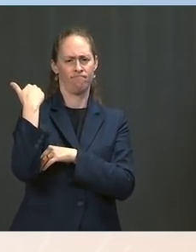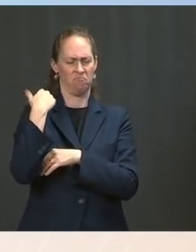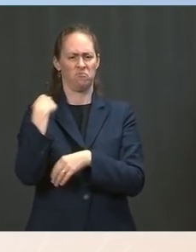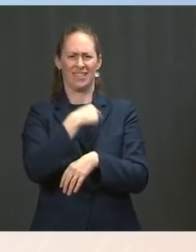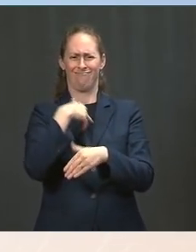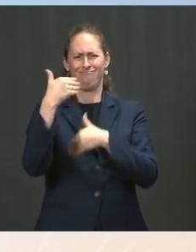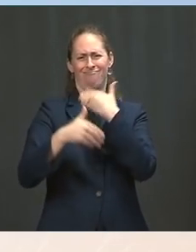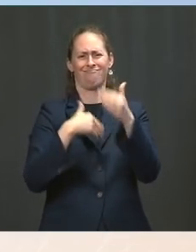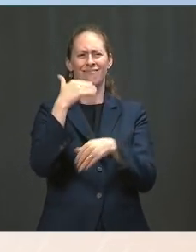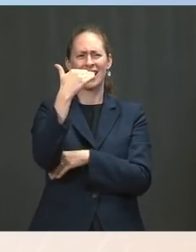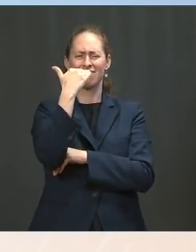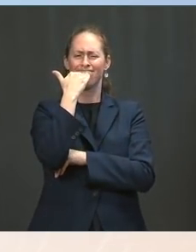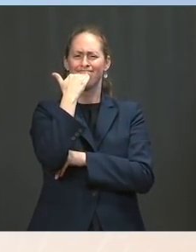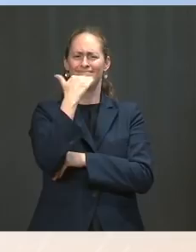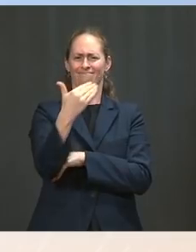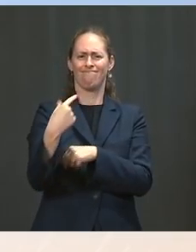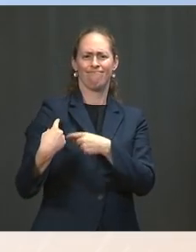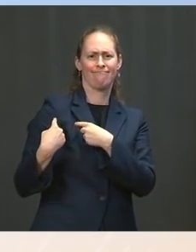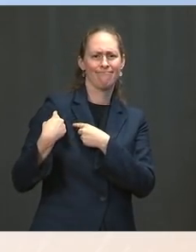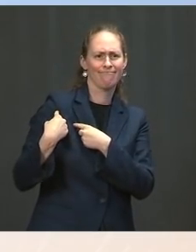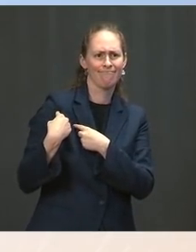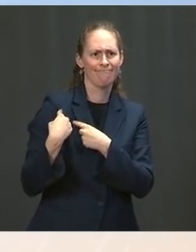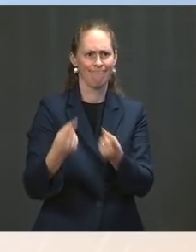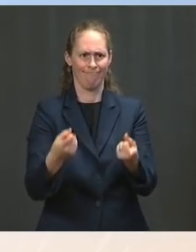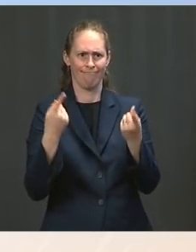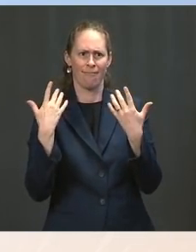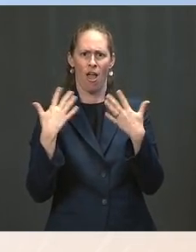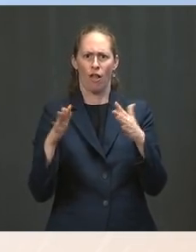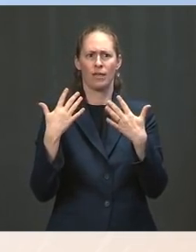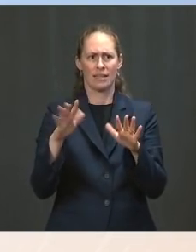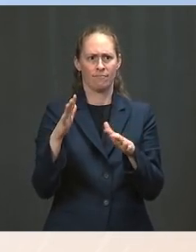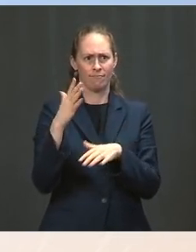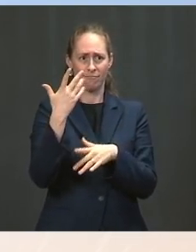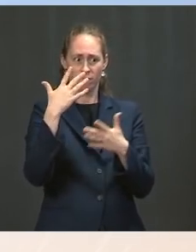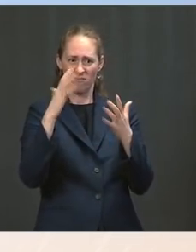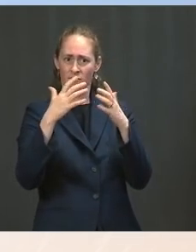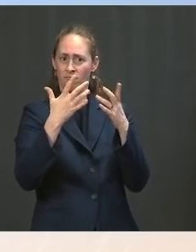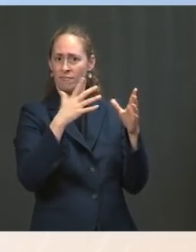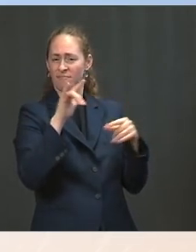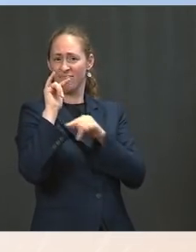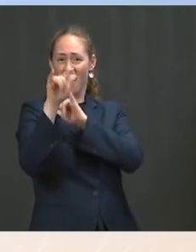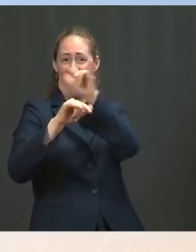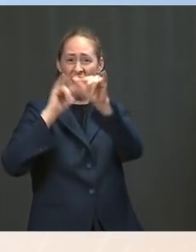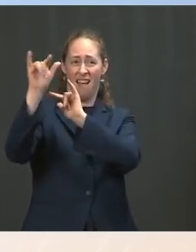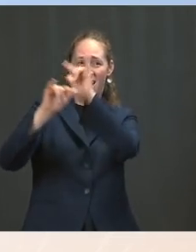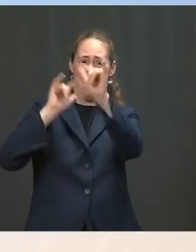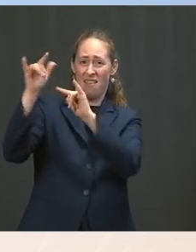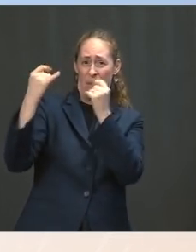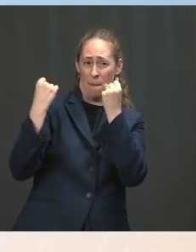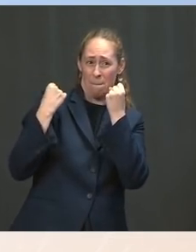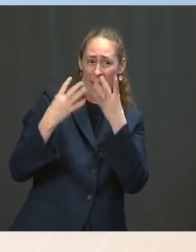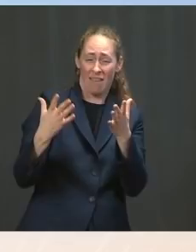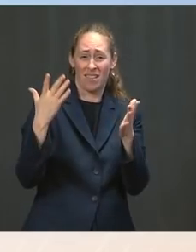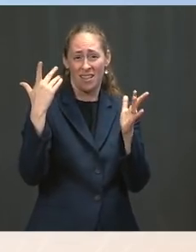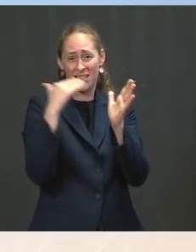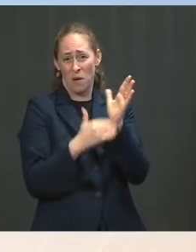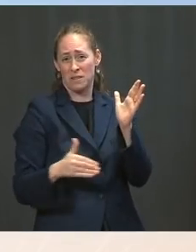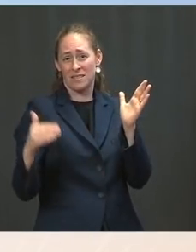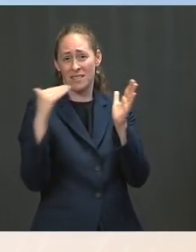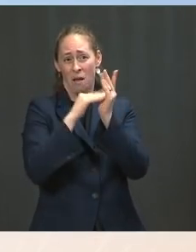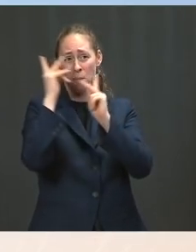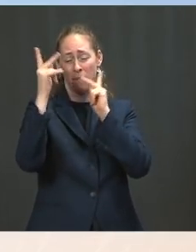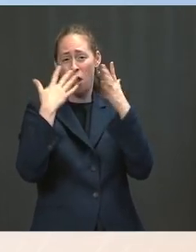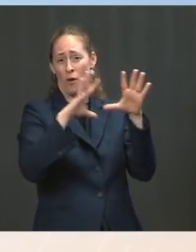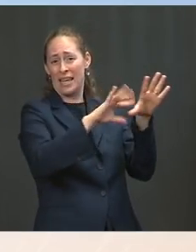of flights, thousands, now tens of thousands of people evacuated from the country. We believe today will be an efficient